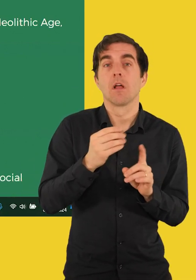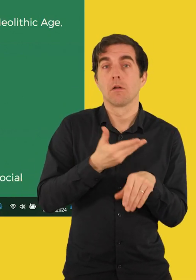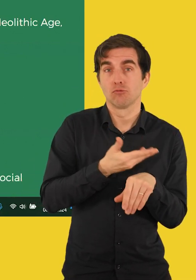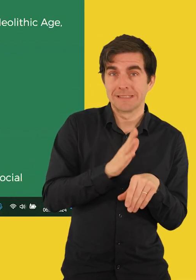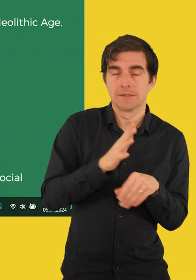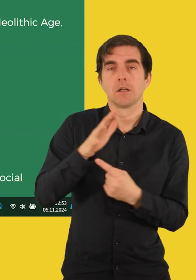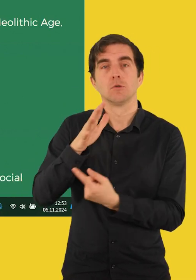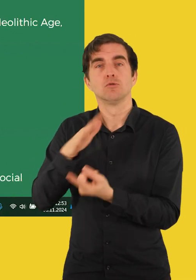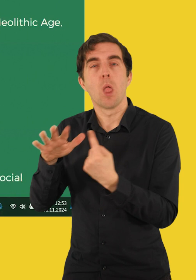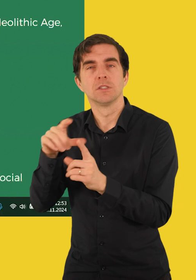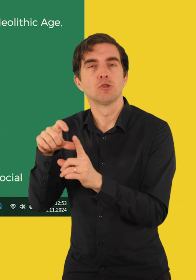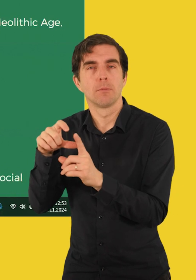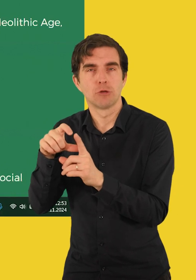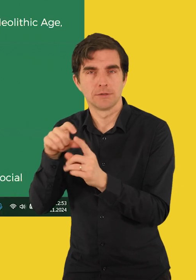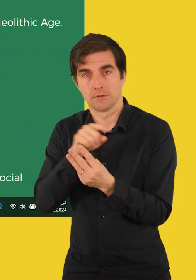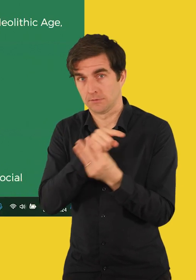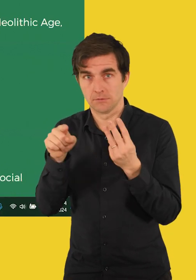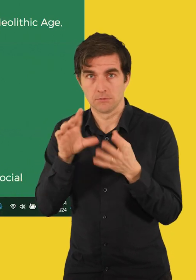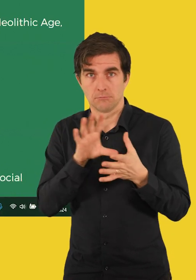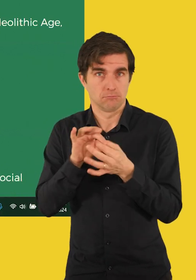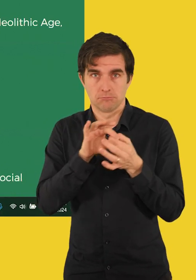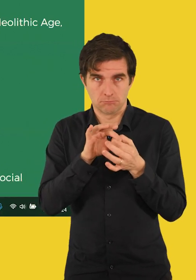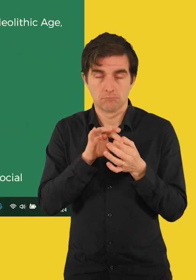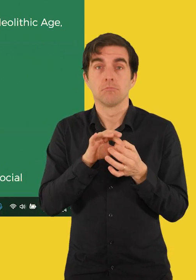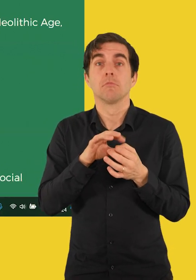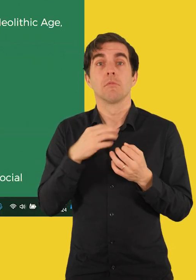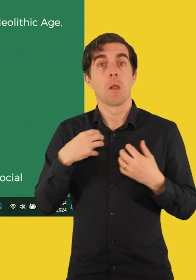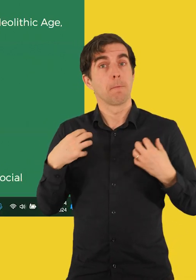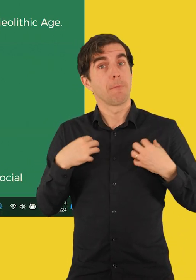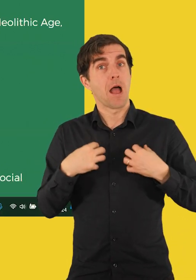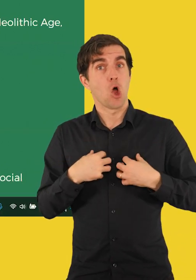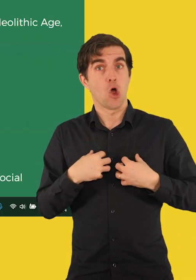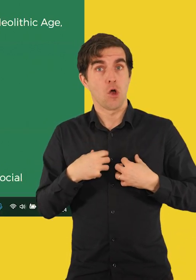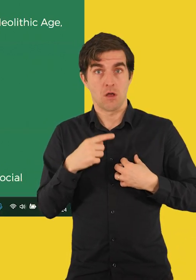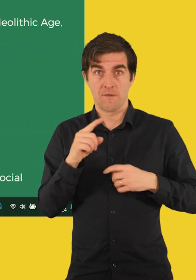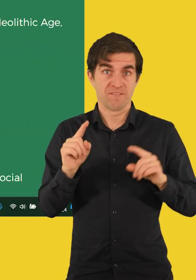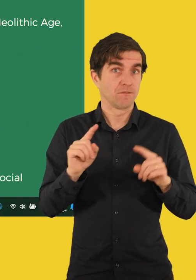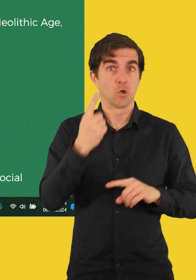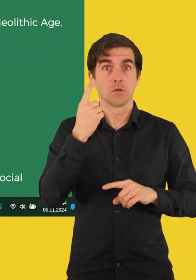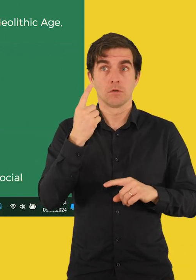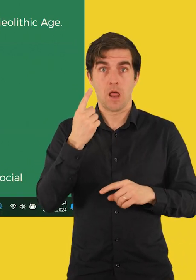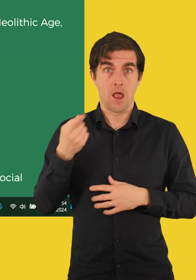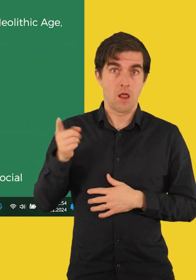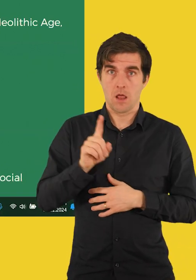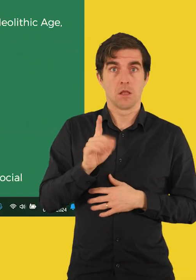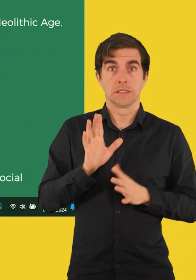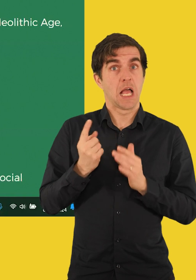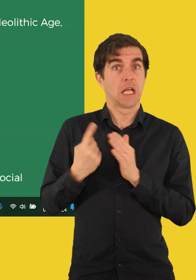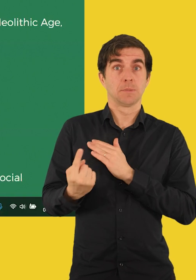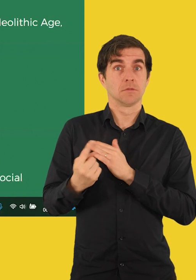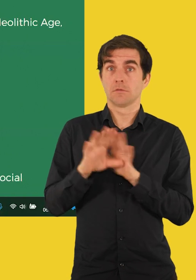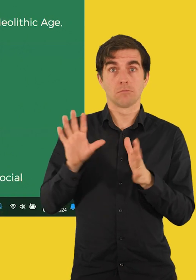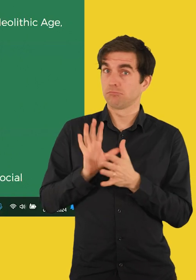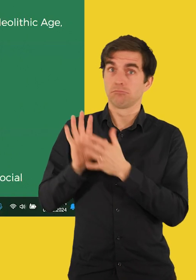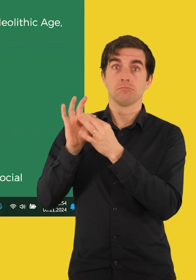conservatives, Greens, and Social Democrats, and both our mayor and first councillor are independent, so they're not